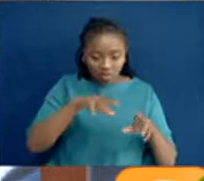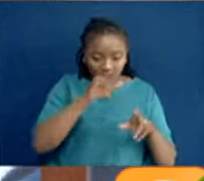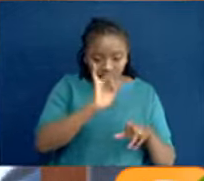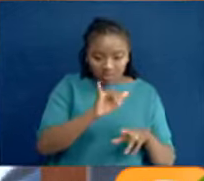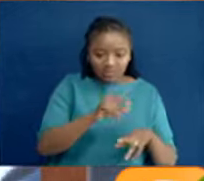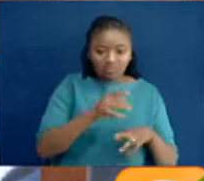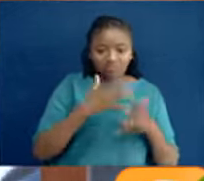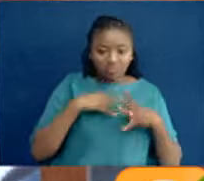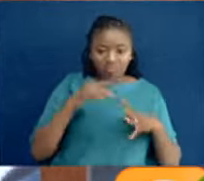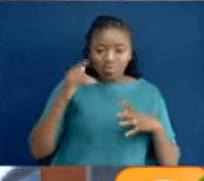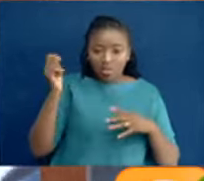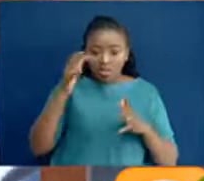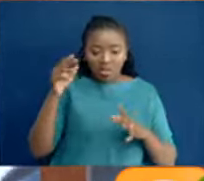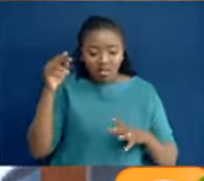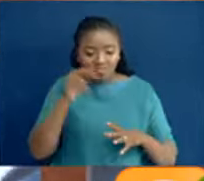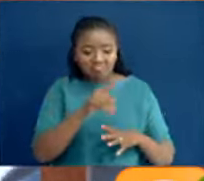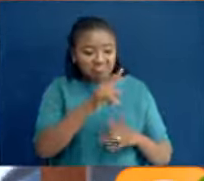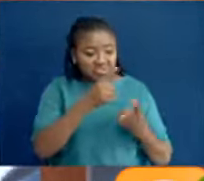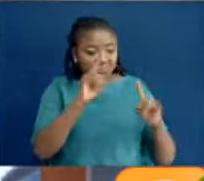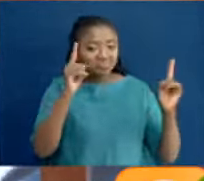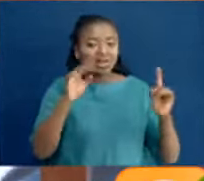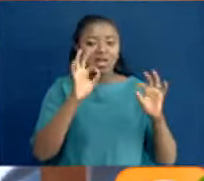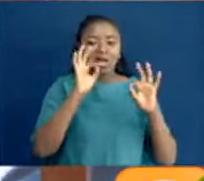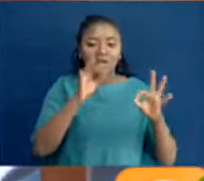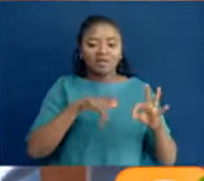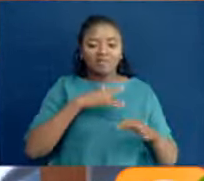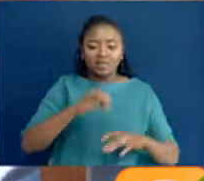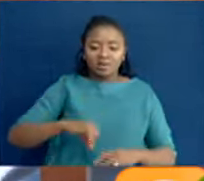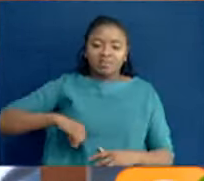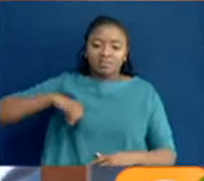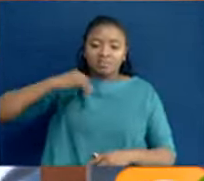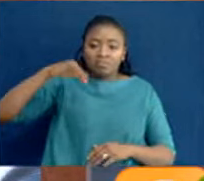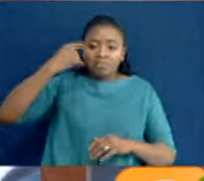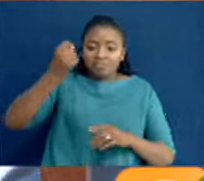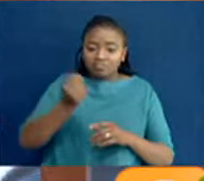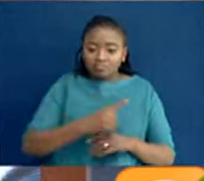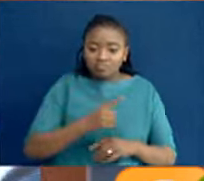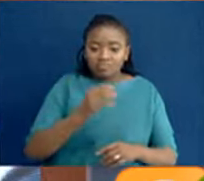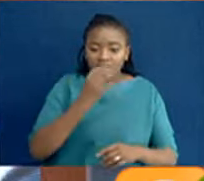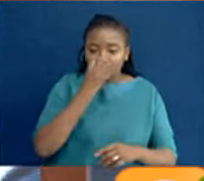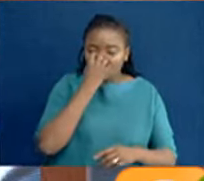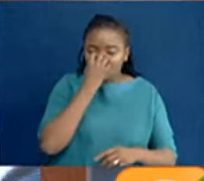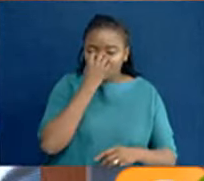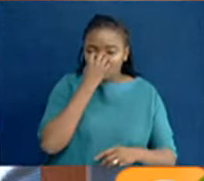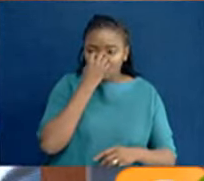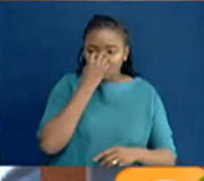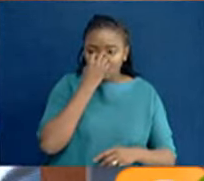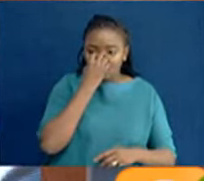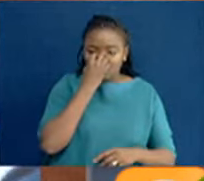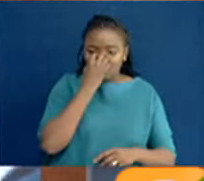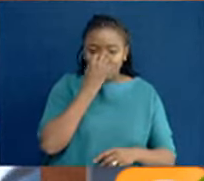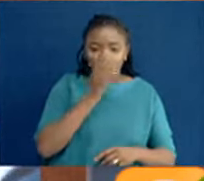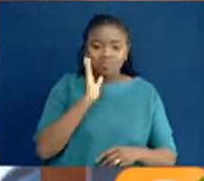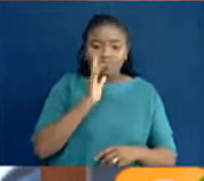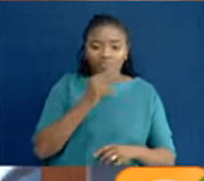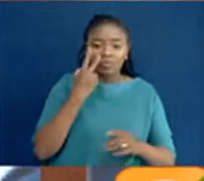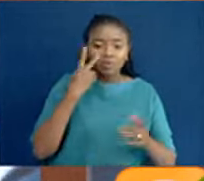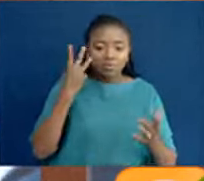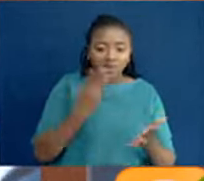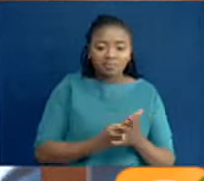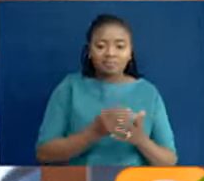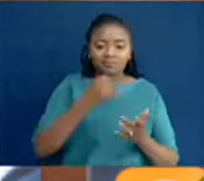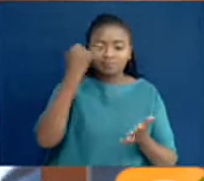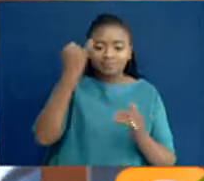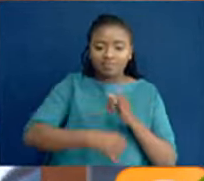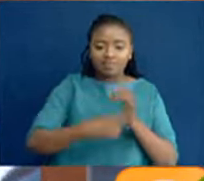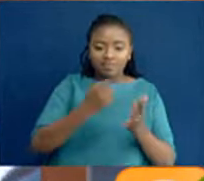that can inspire the private investments. Next month, hopefully, the president will be witnessing a final